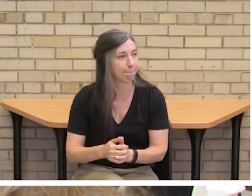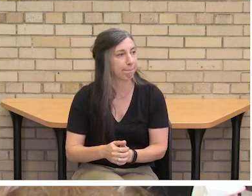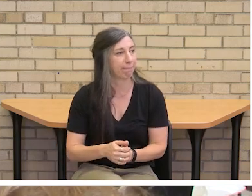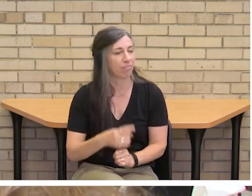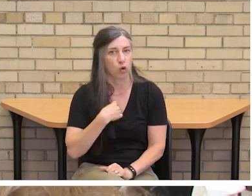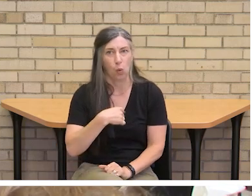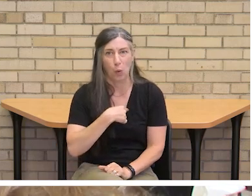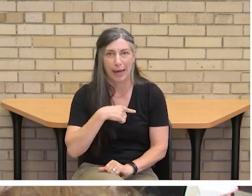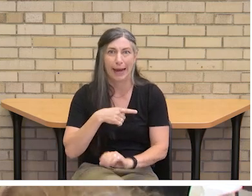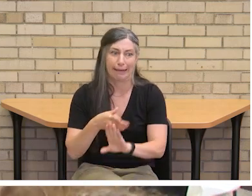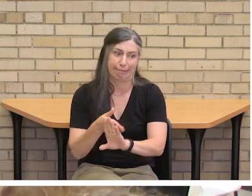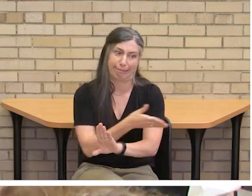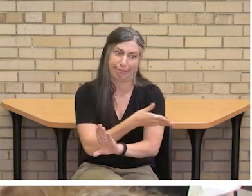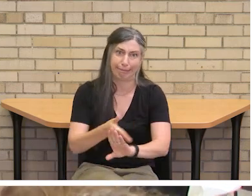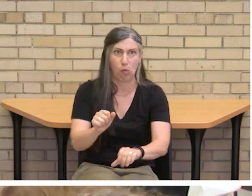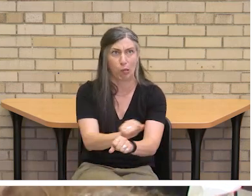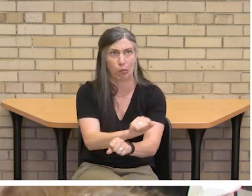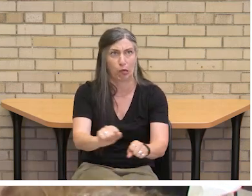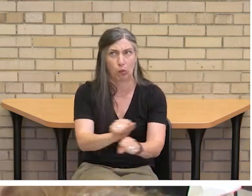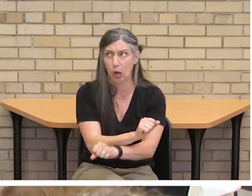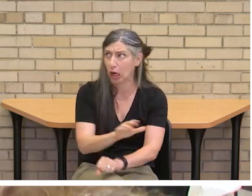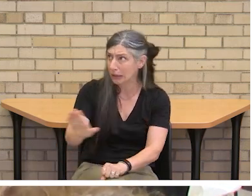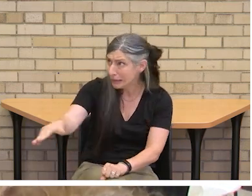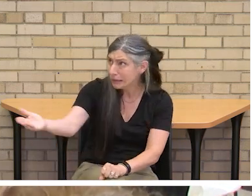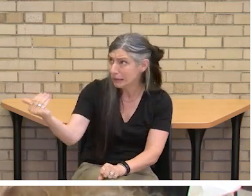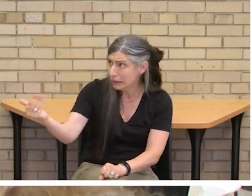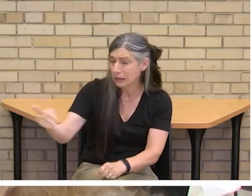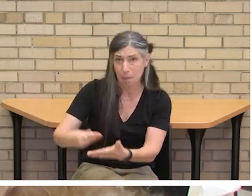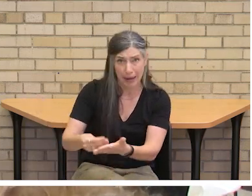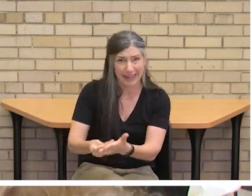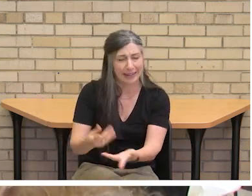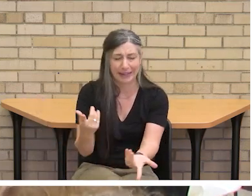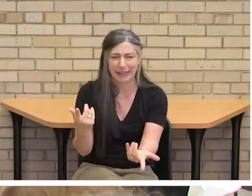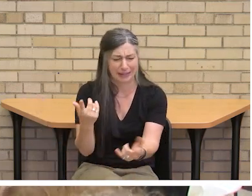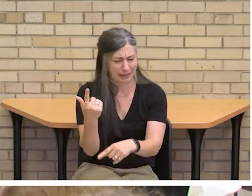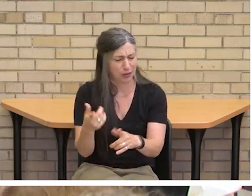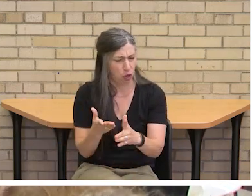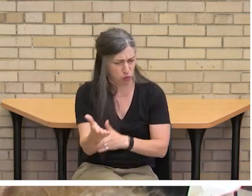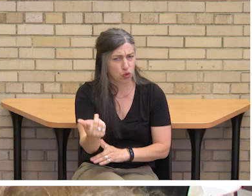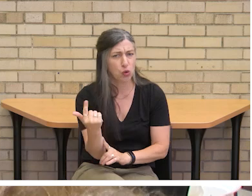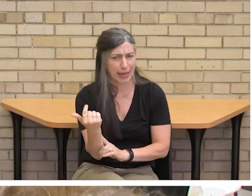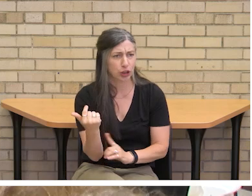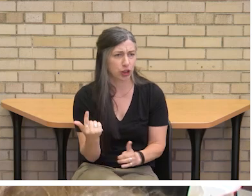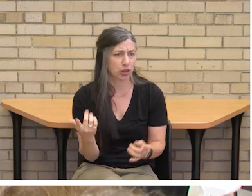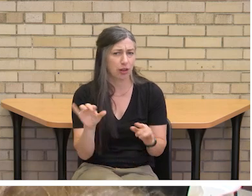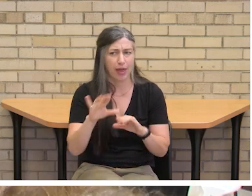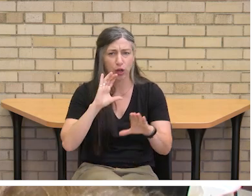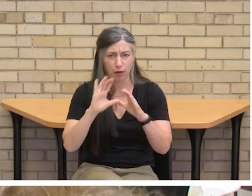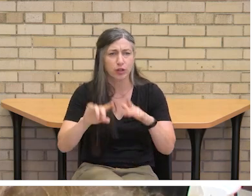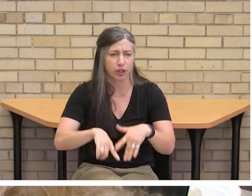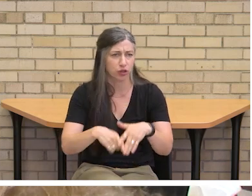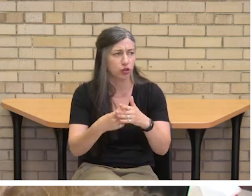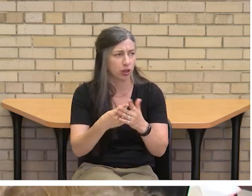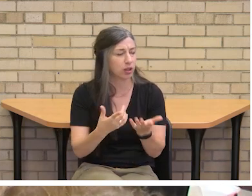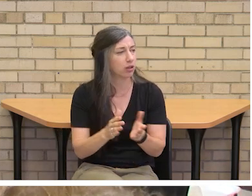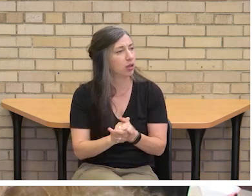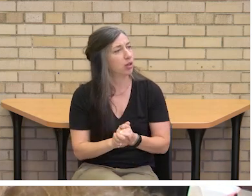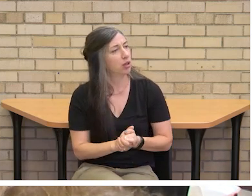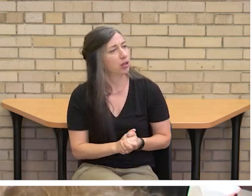do legwork to get that money, but I think that was about through last year that conversation was happening.